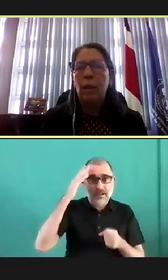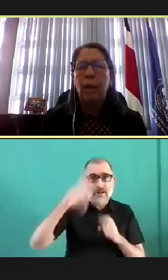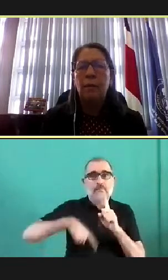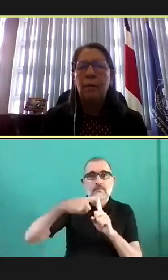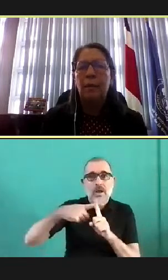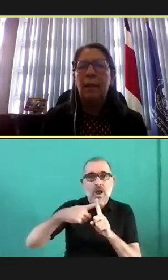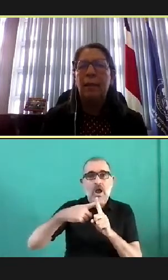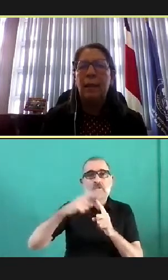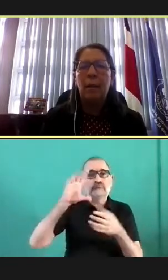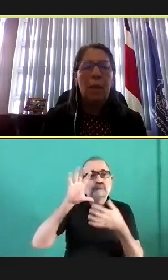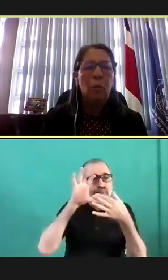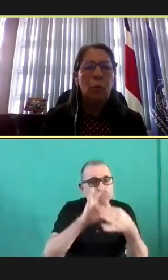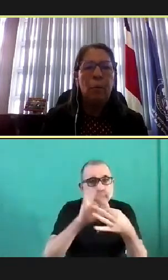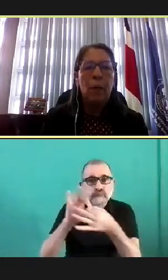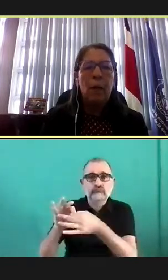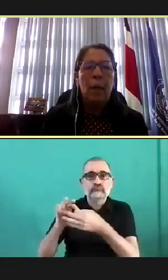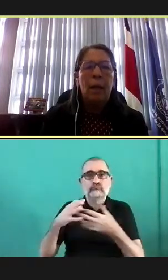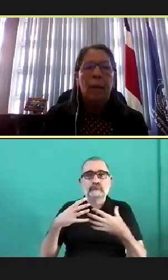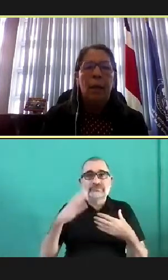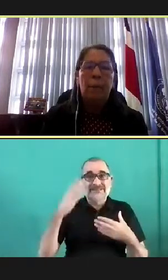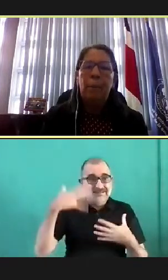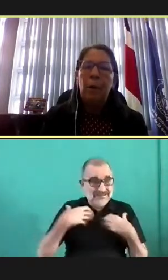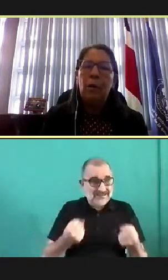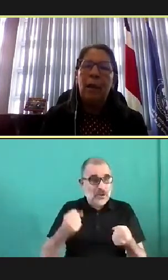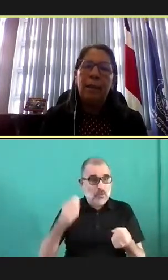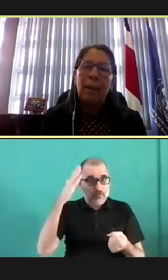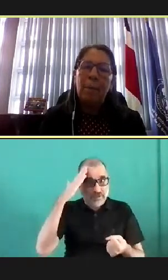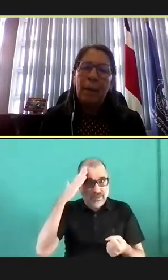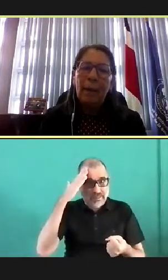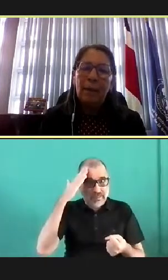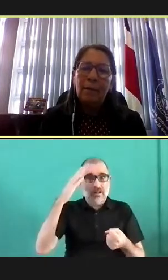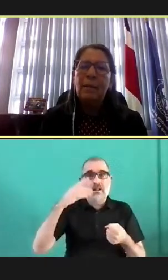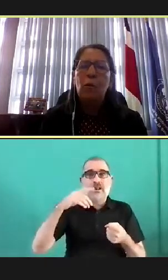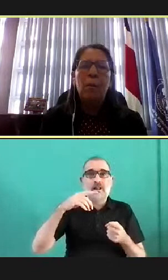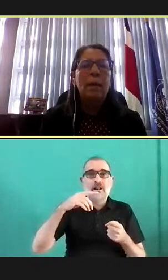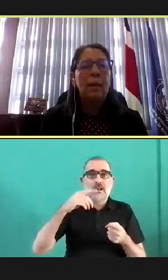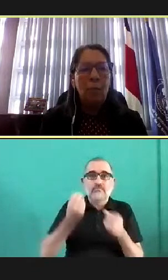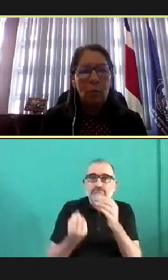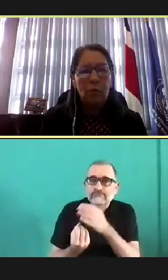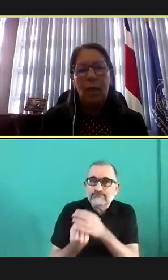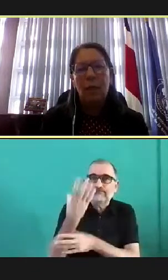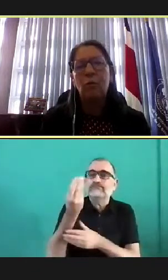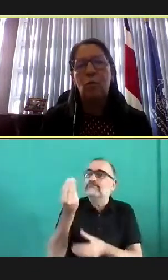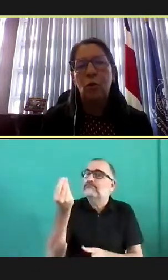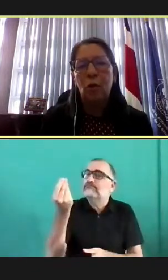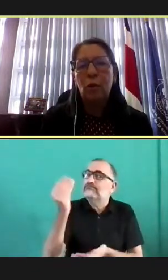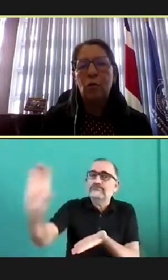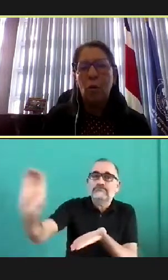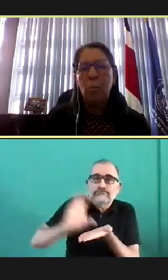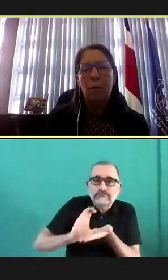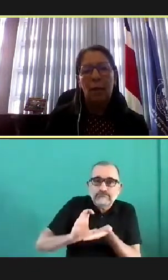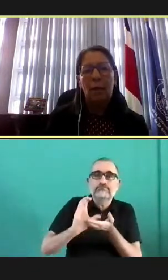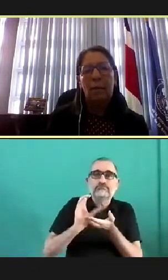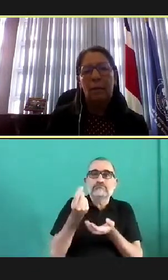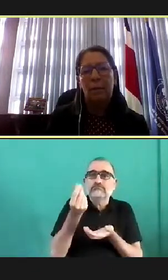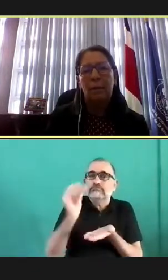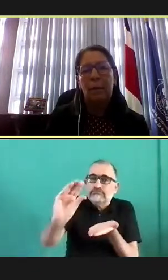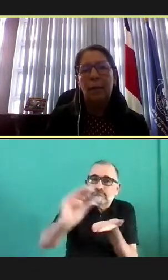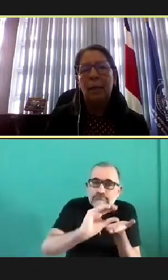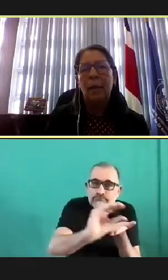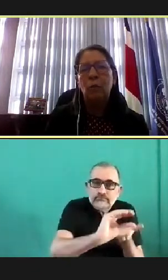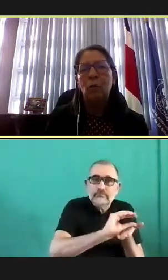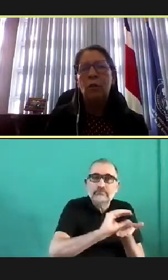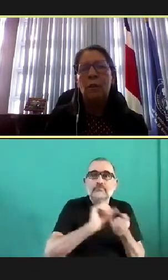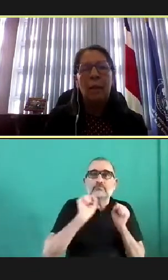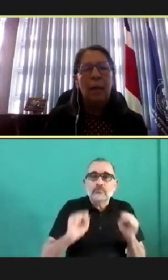than 4.2% of GDP. And some of these are direct costs relating